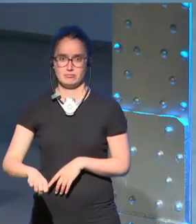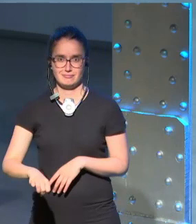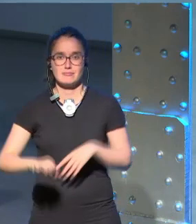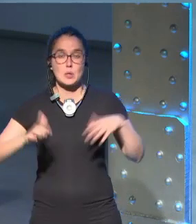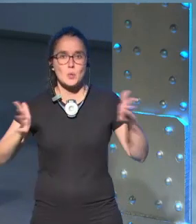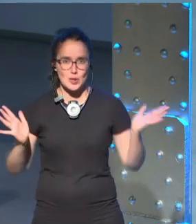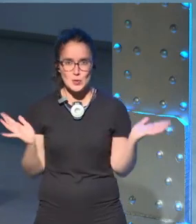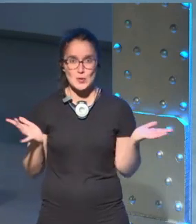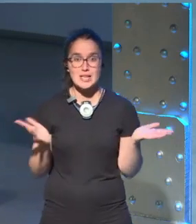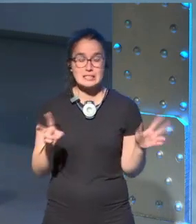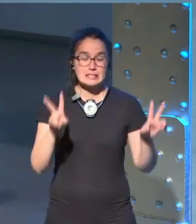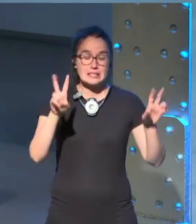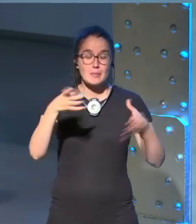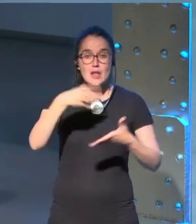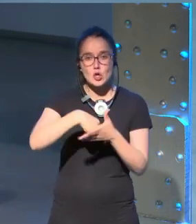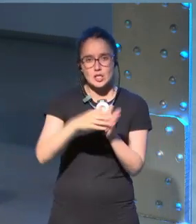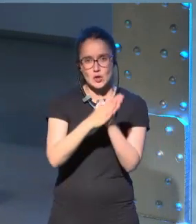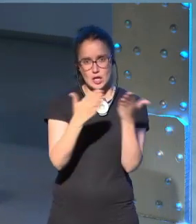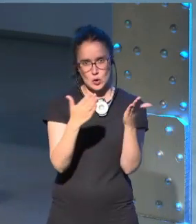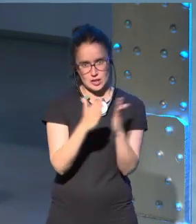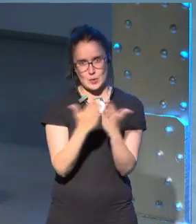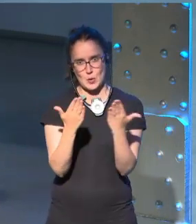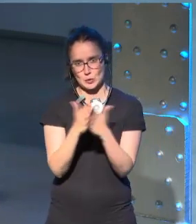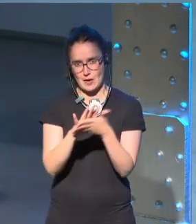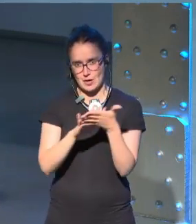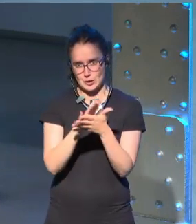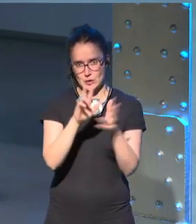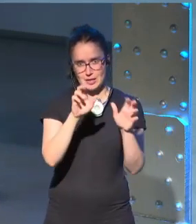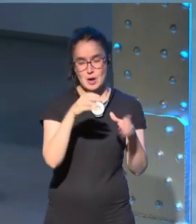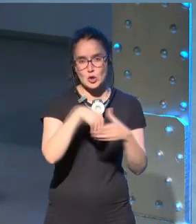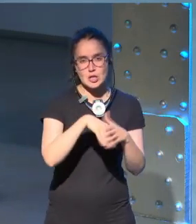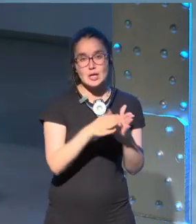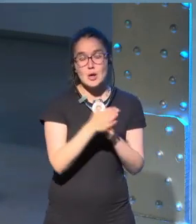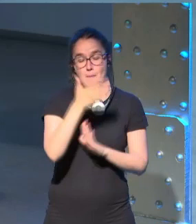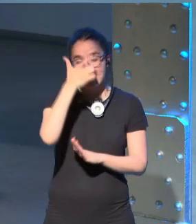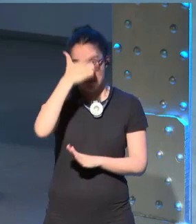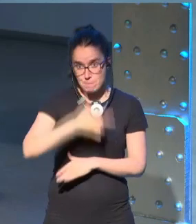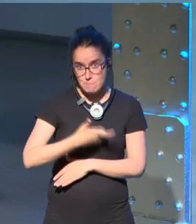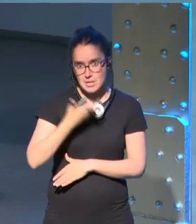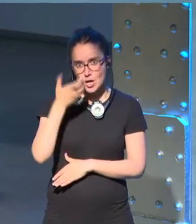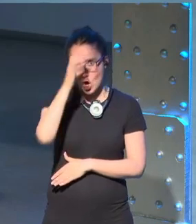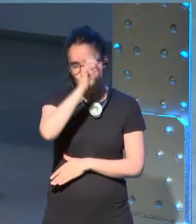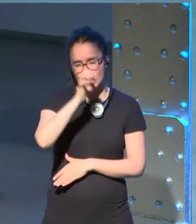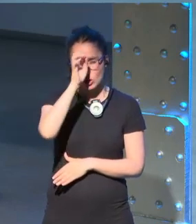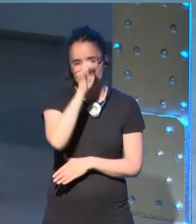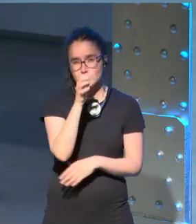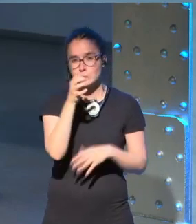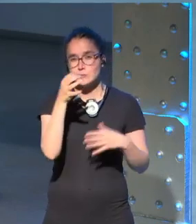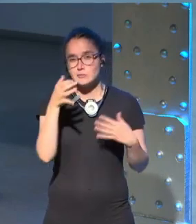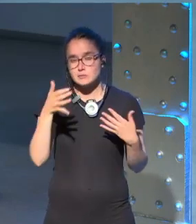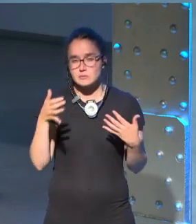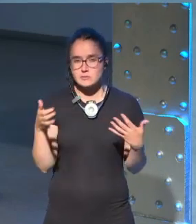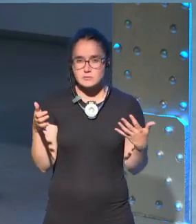the content of the books, for me, it's not so much about the awfulness in the